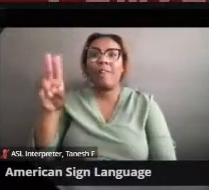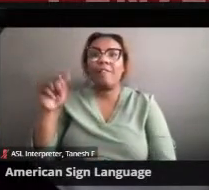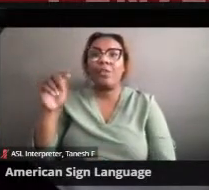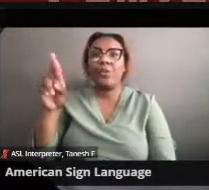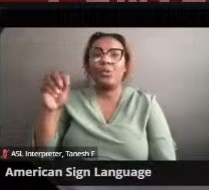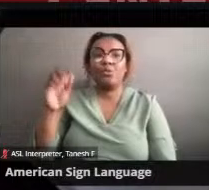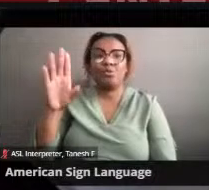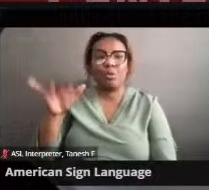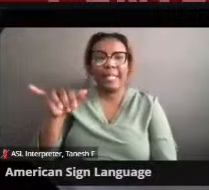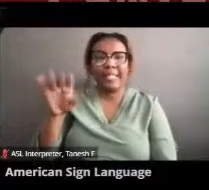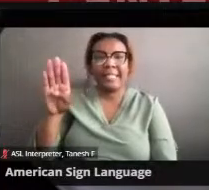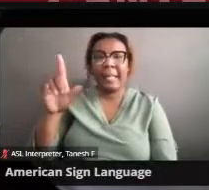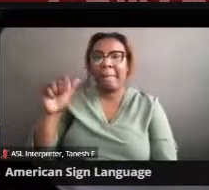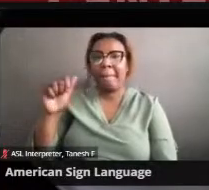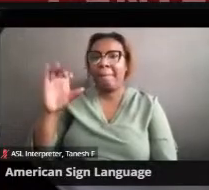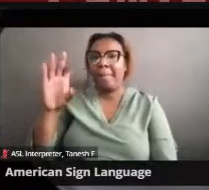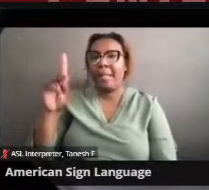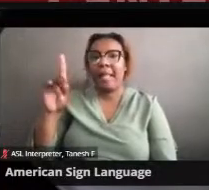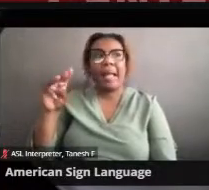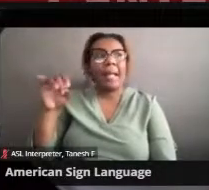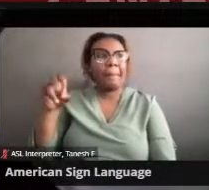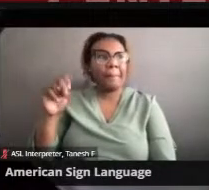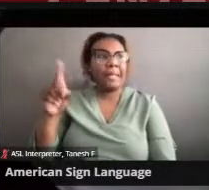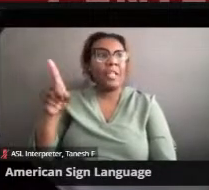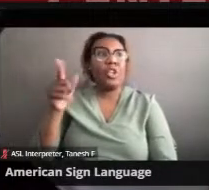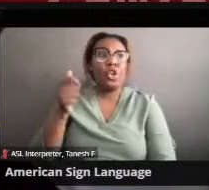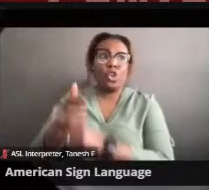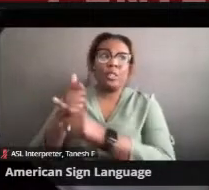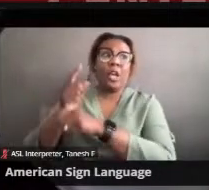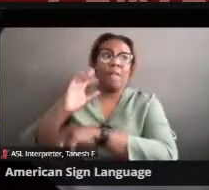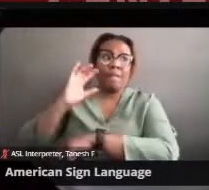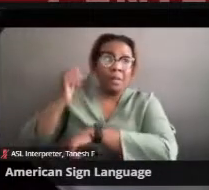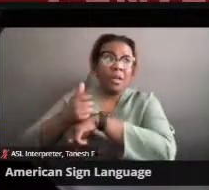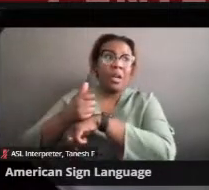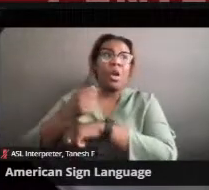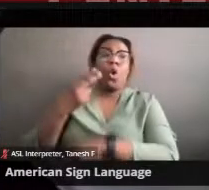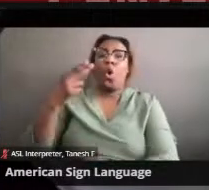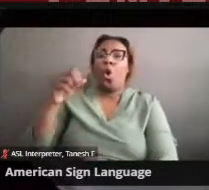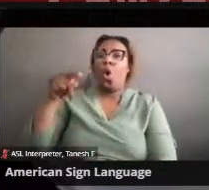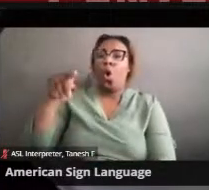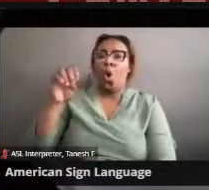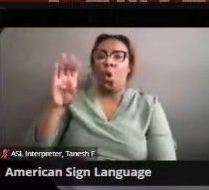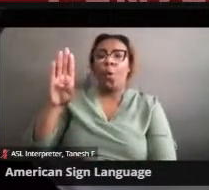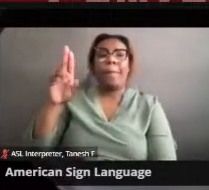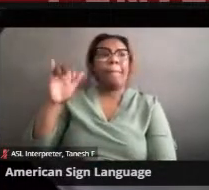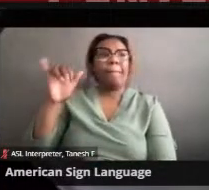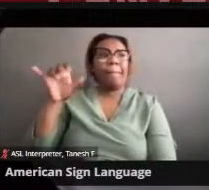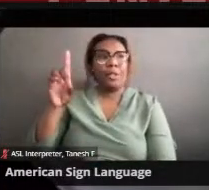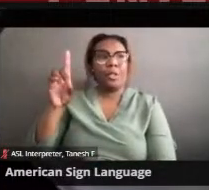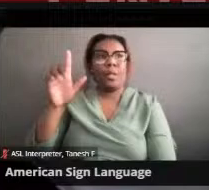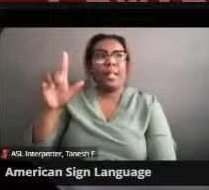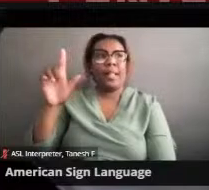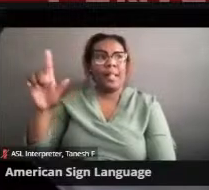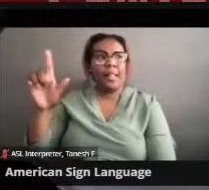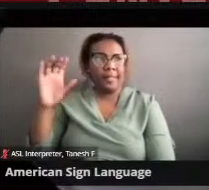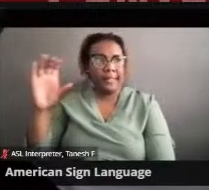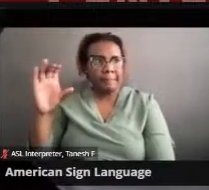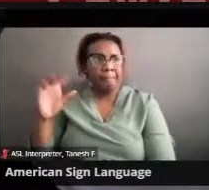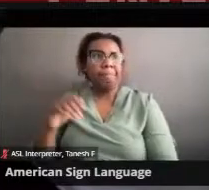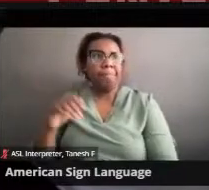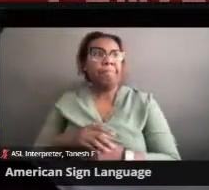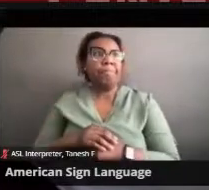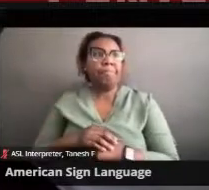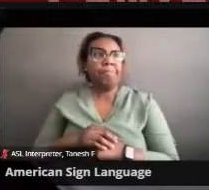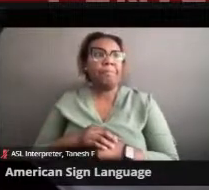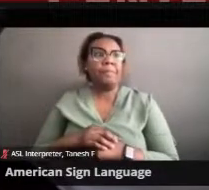and founder of Hope Builds LLC, a newly launched consultancy for communities, corporations, and congregations